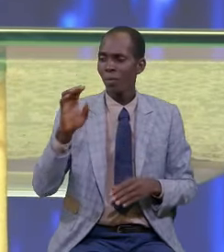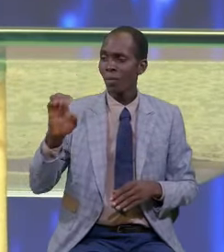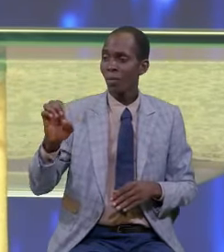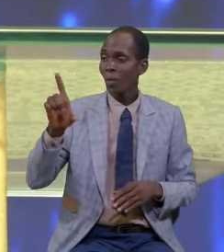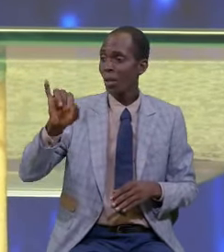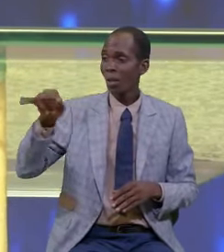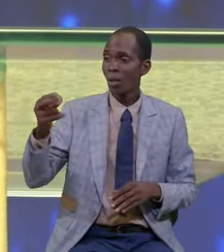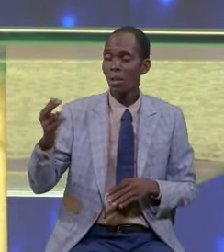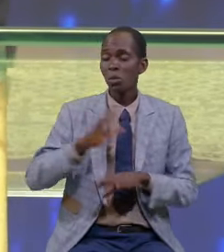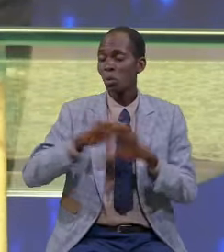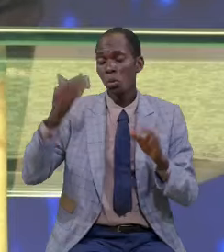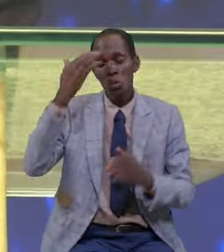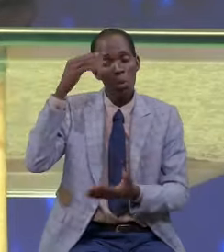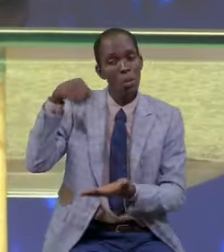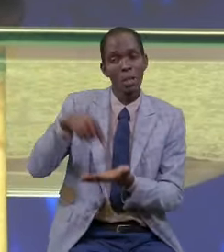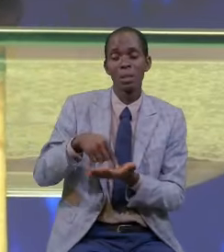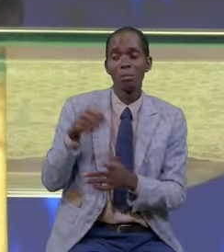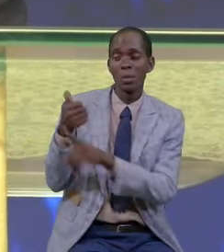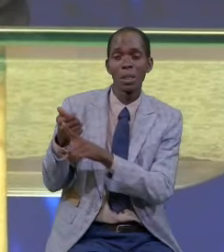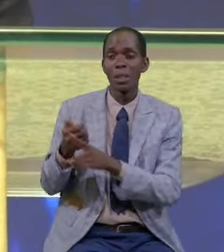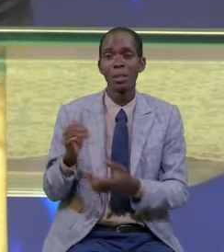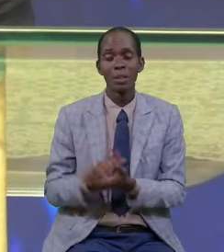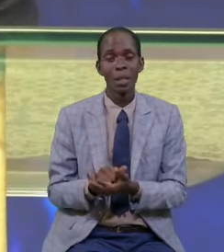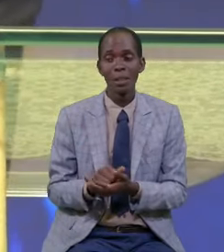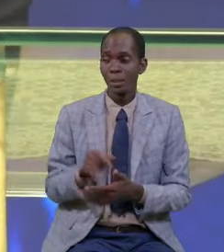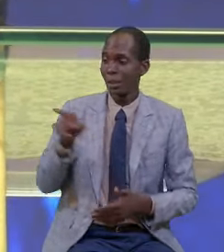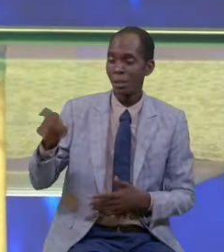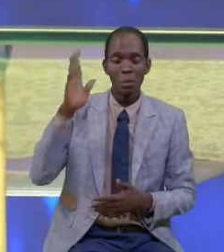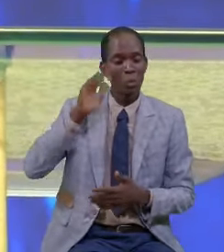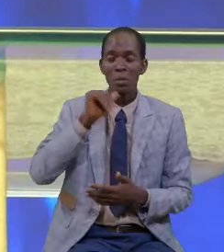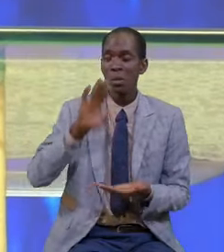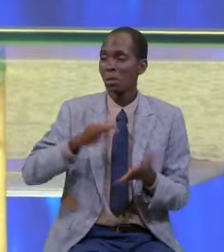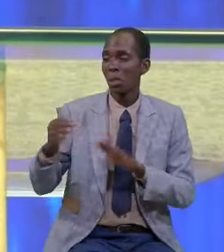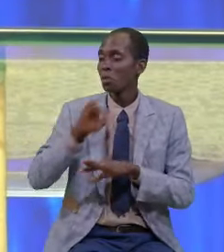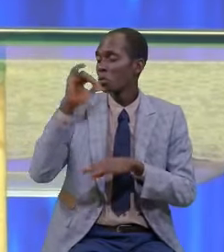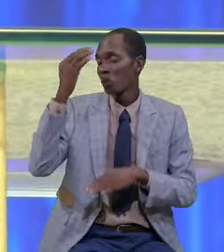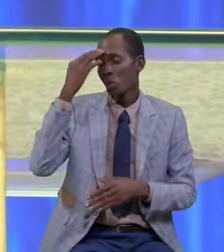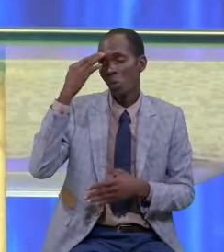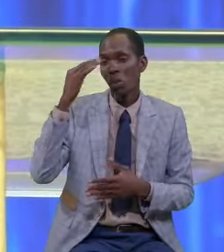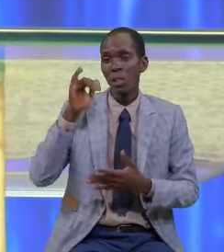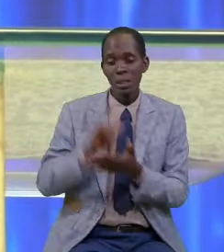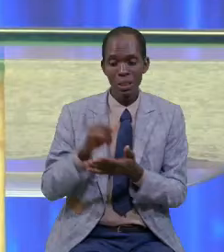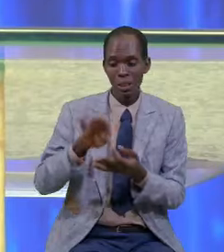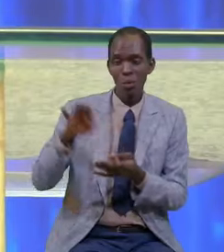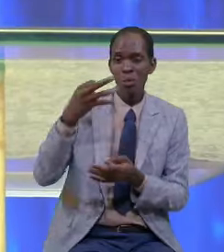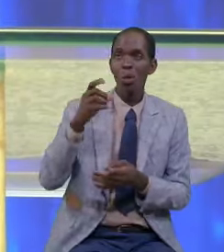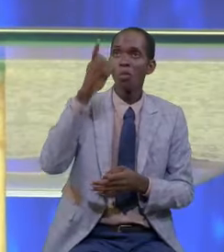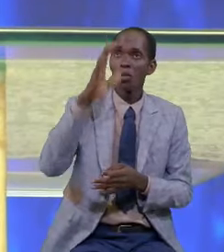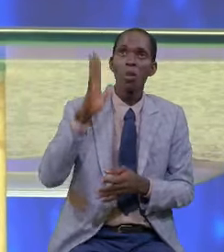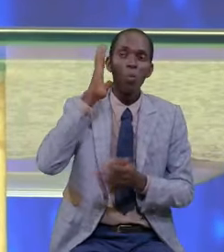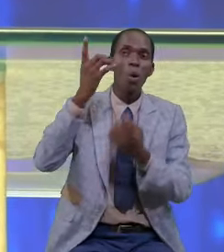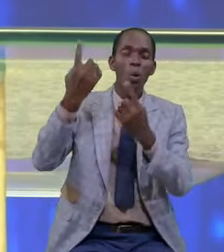himself, that he will not die, that the Spirit of the Lord will come and take